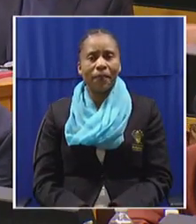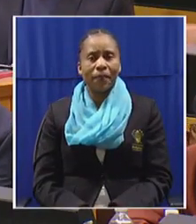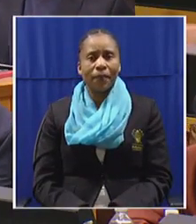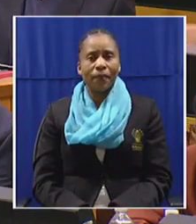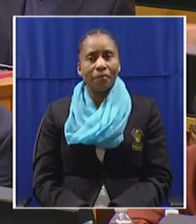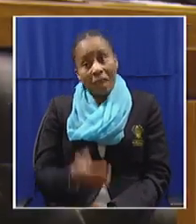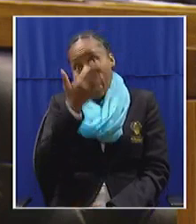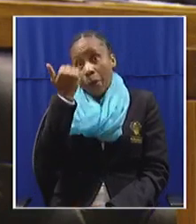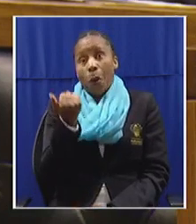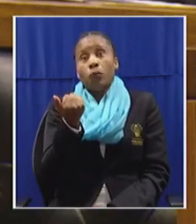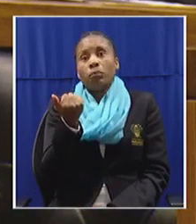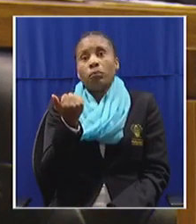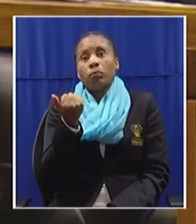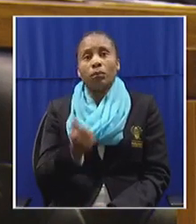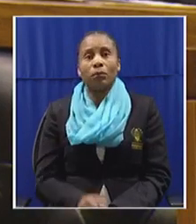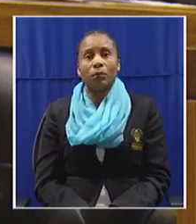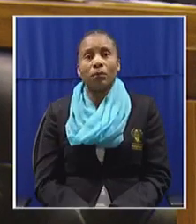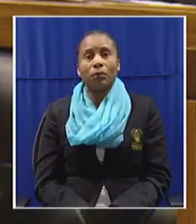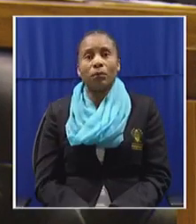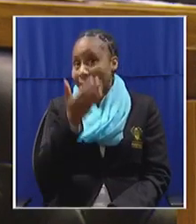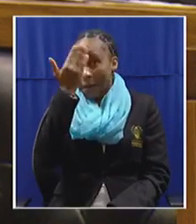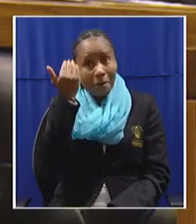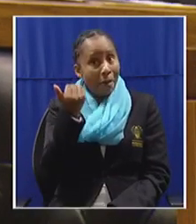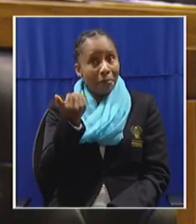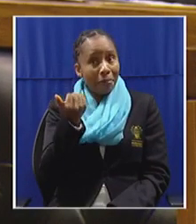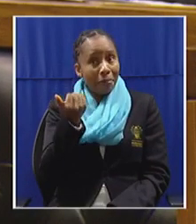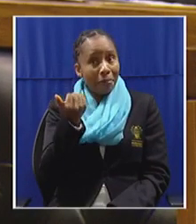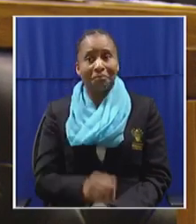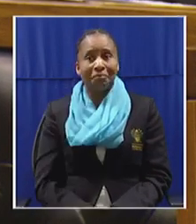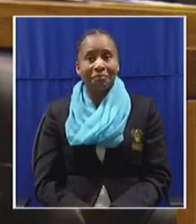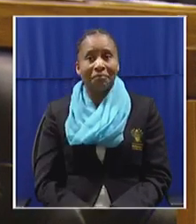I don't know. I don't know.